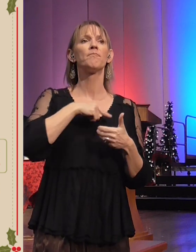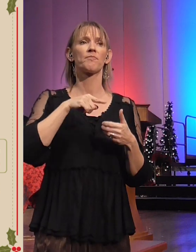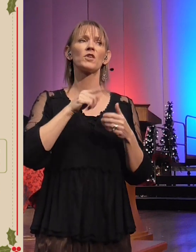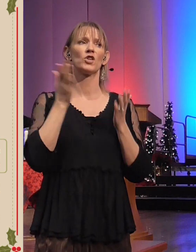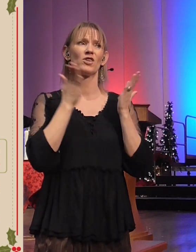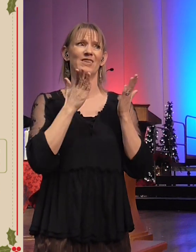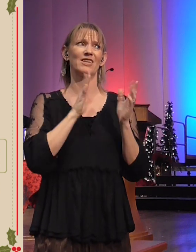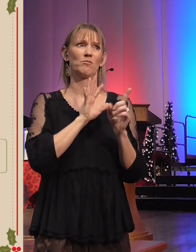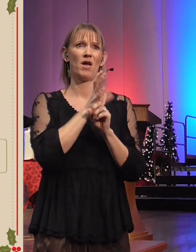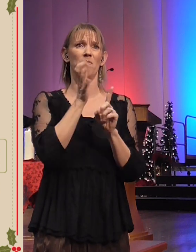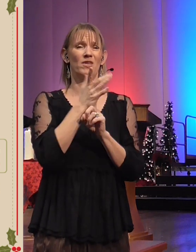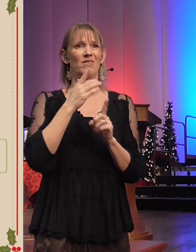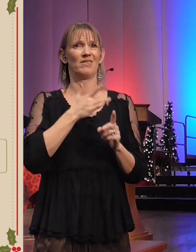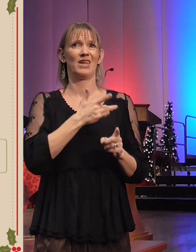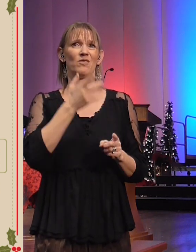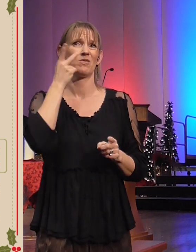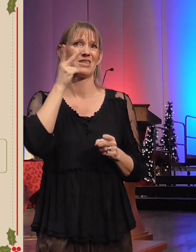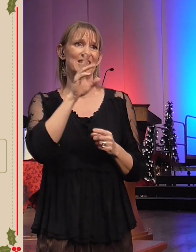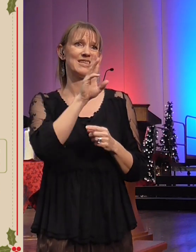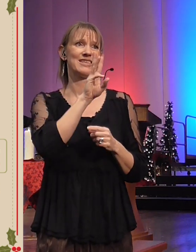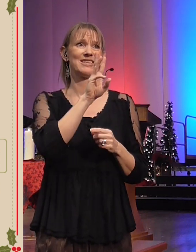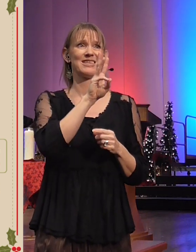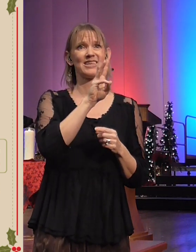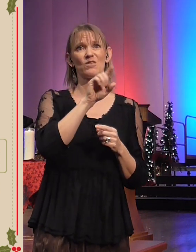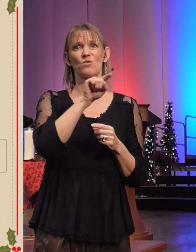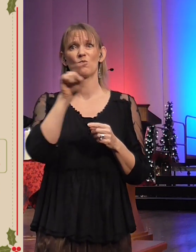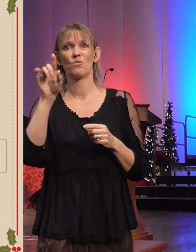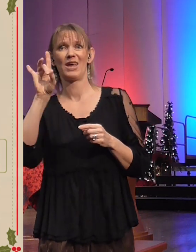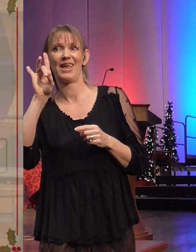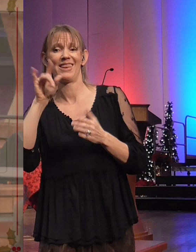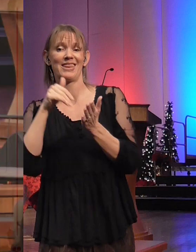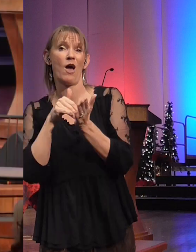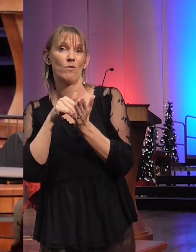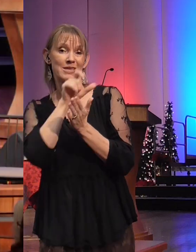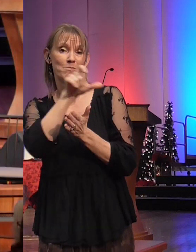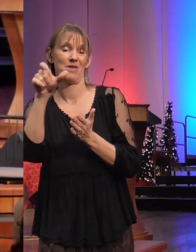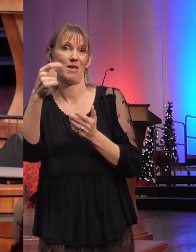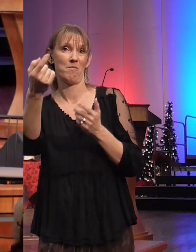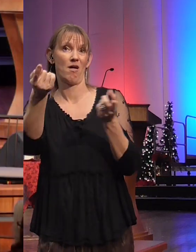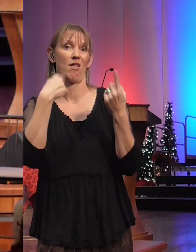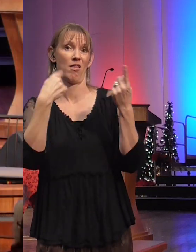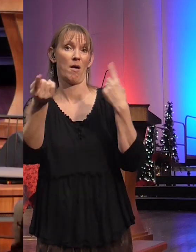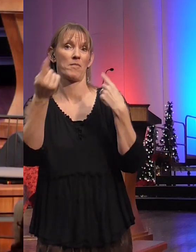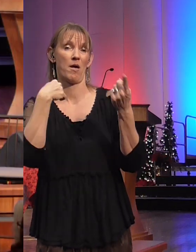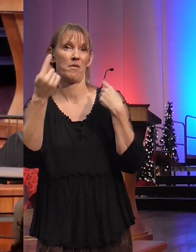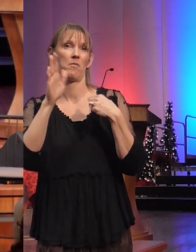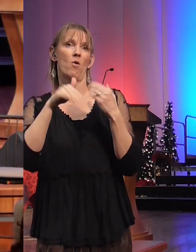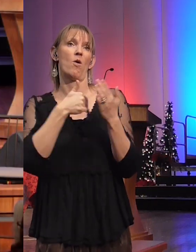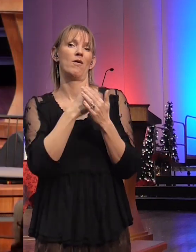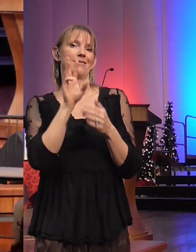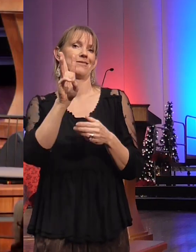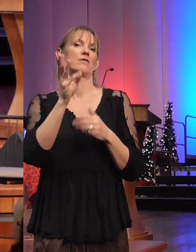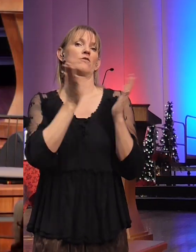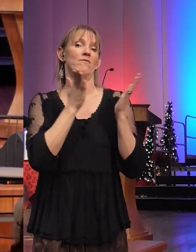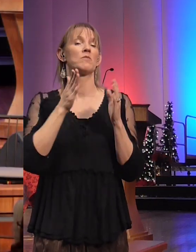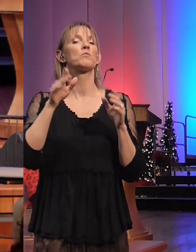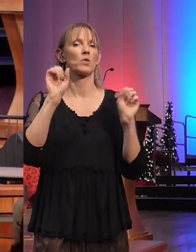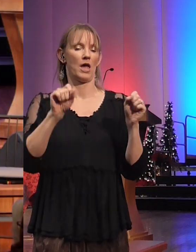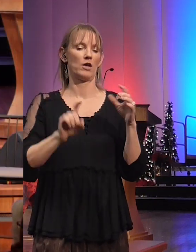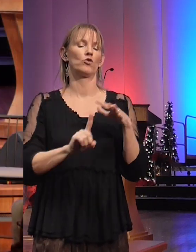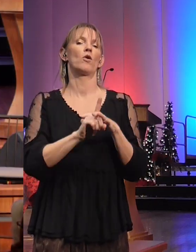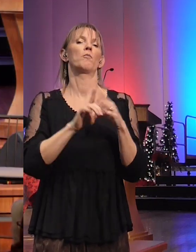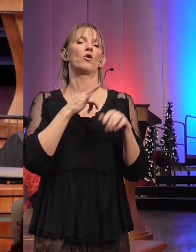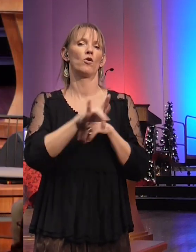very popular. We usually see around 6,000 to 8,000 people coming through the doors through all 6 of these services. So you can arrive